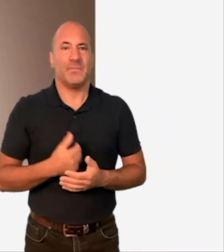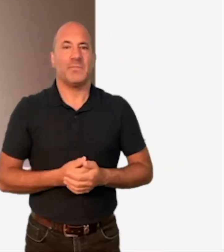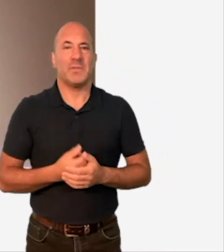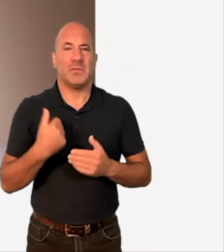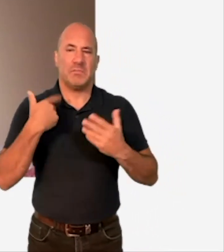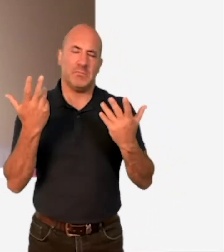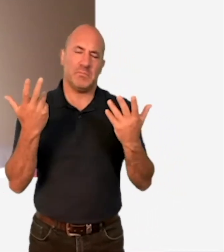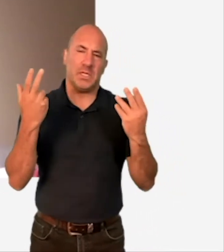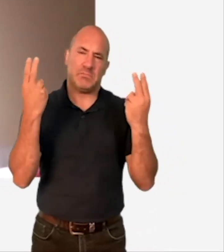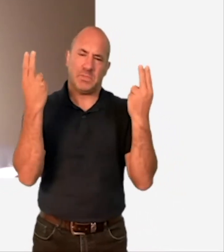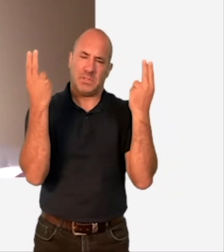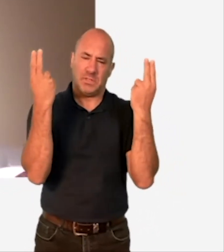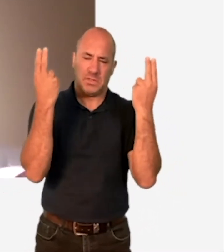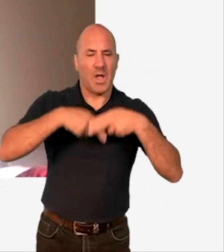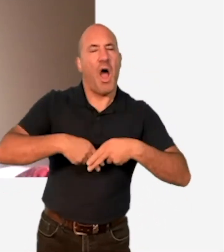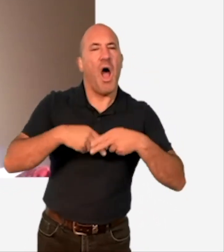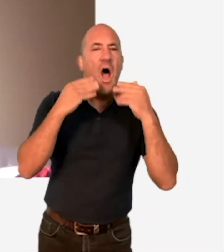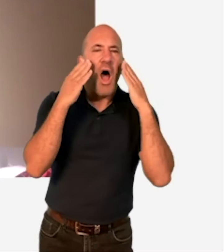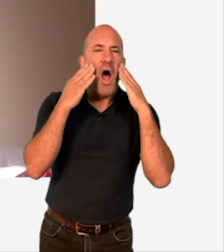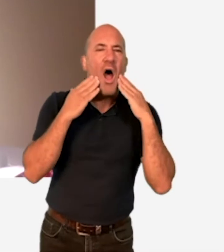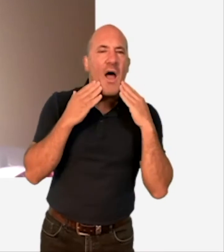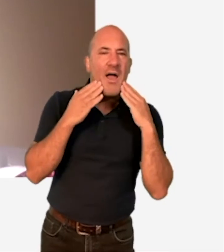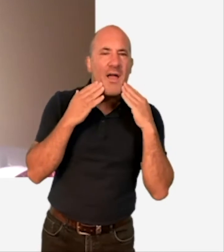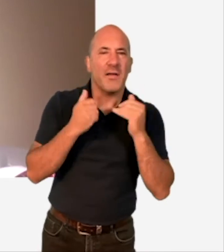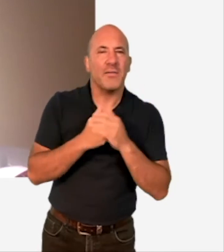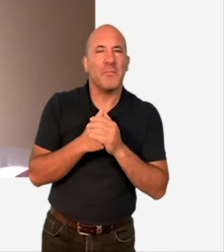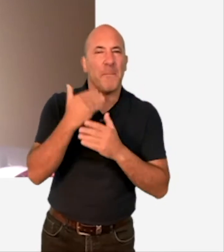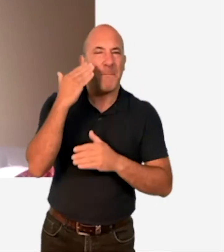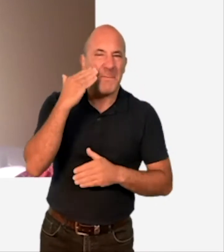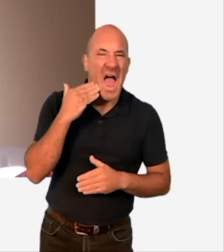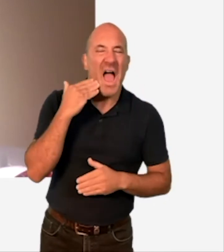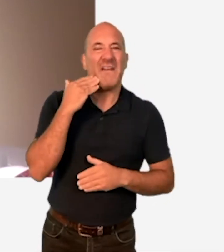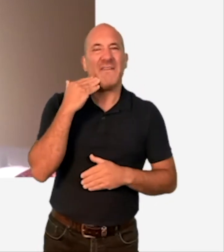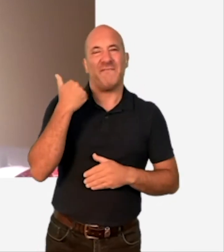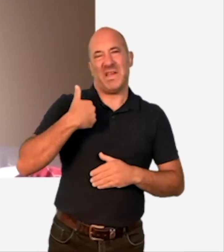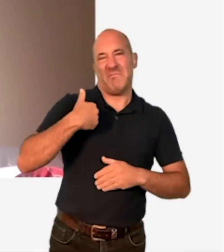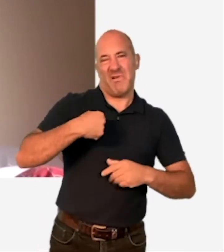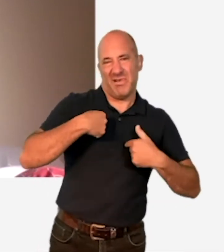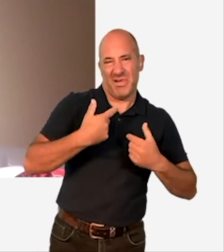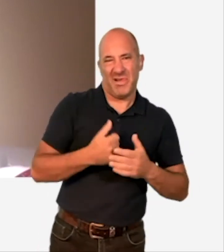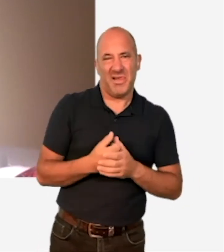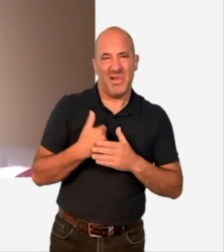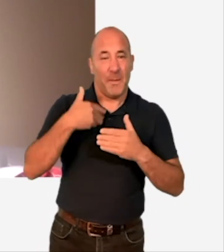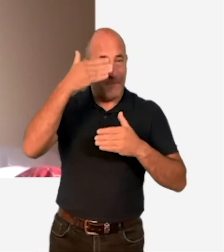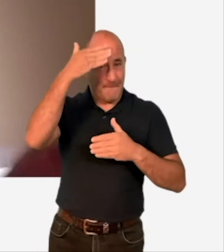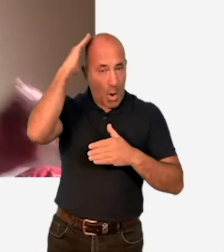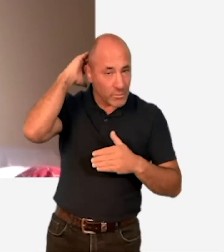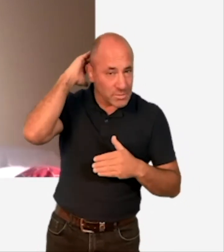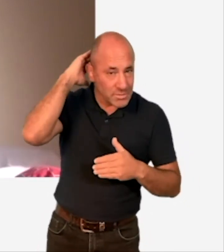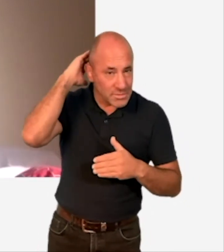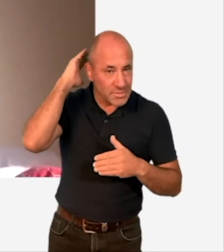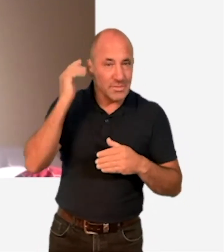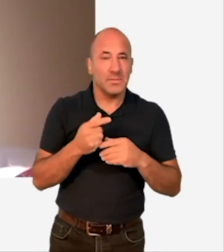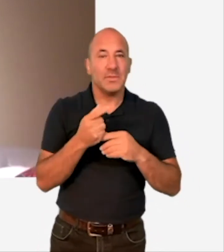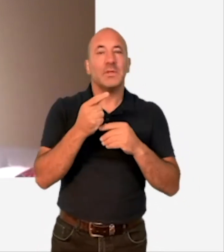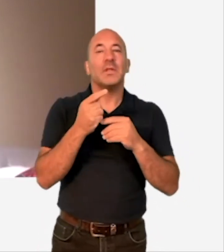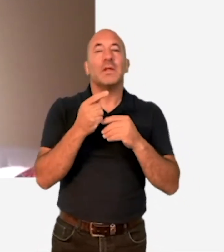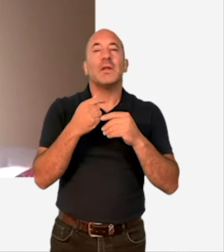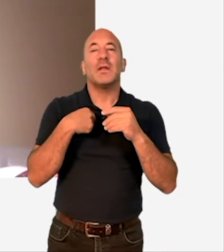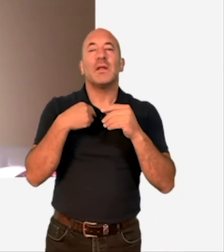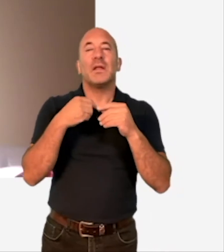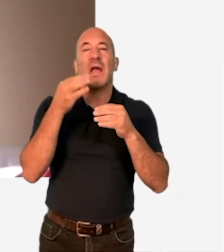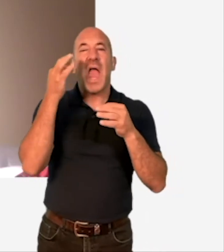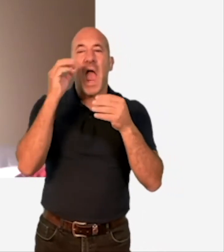description, I am a dark-skinned Black femme with gold hair and a little tuft of a